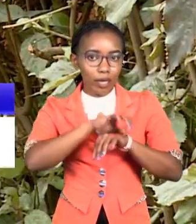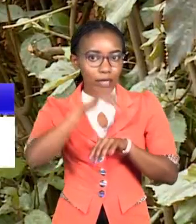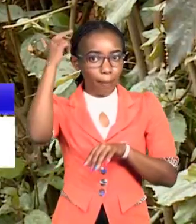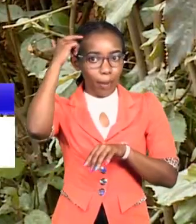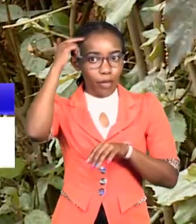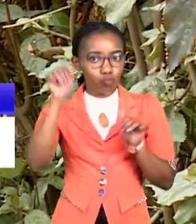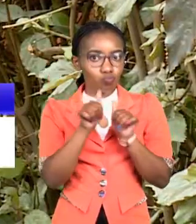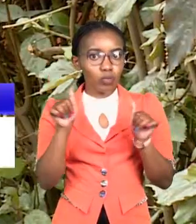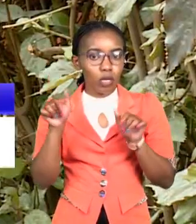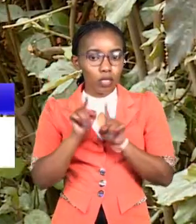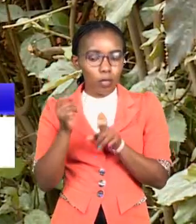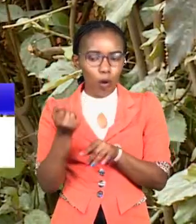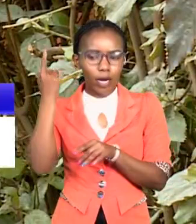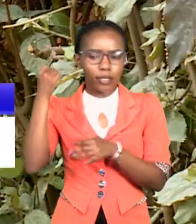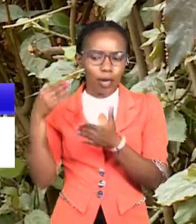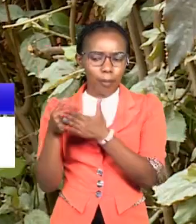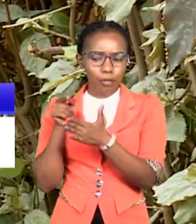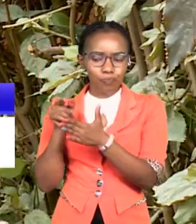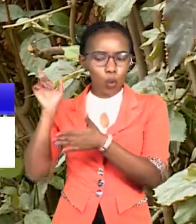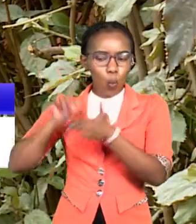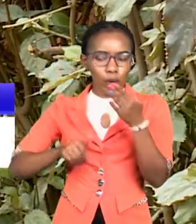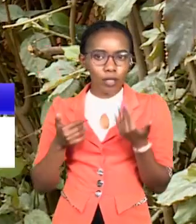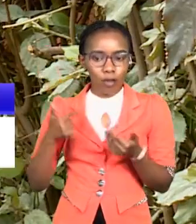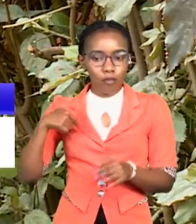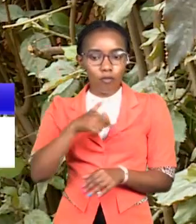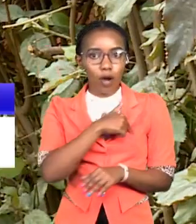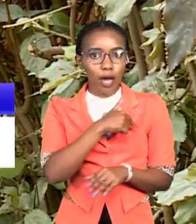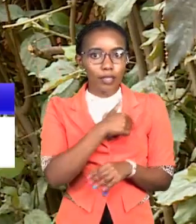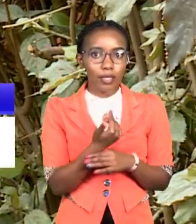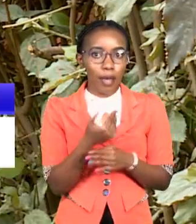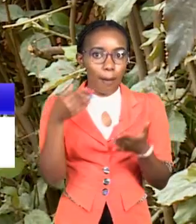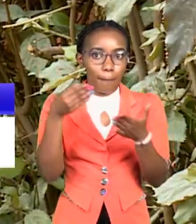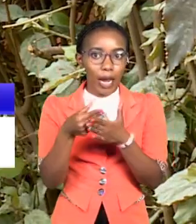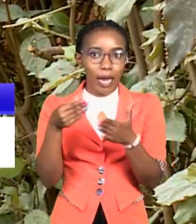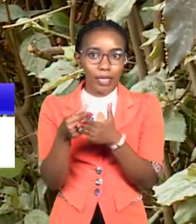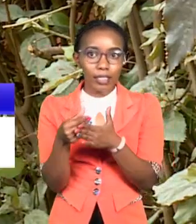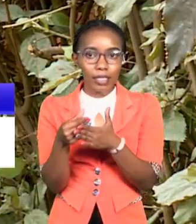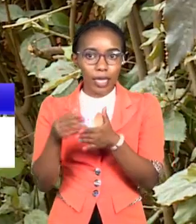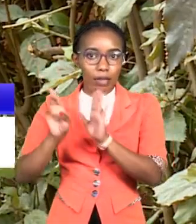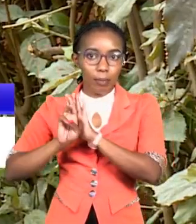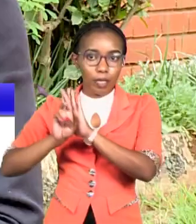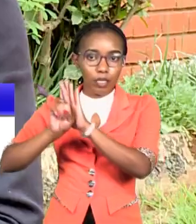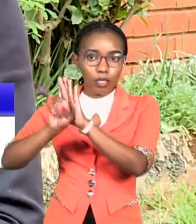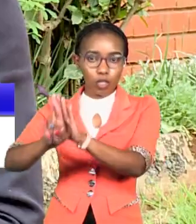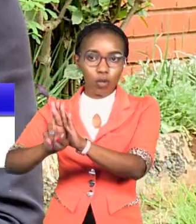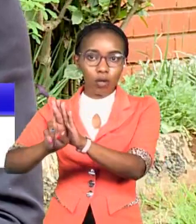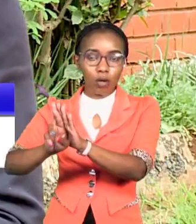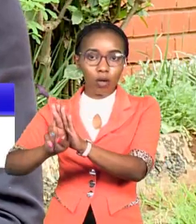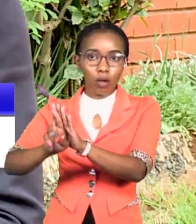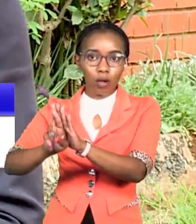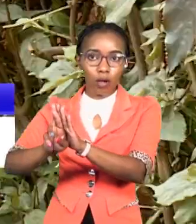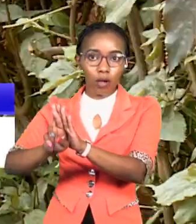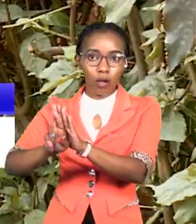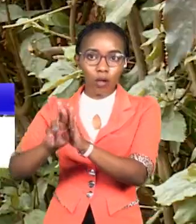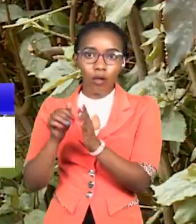mindset and once you've understood what money is, because for us, we usually say that money is a physical representation of the, you